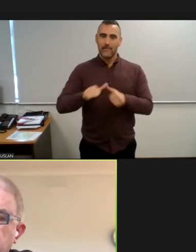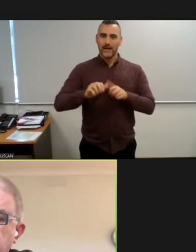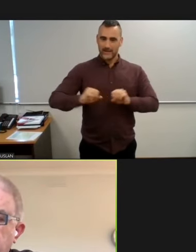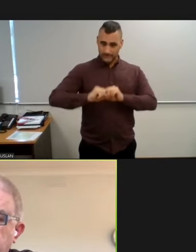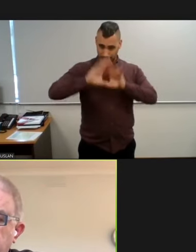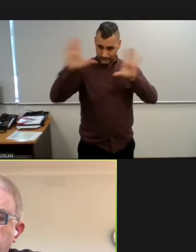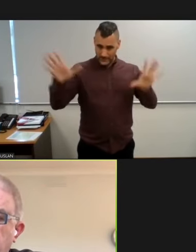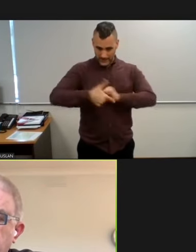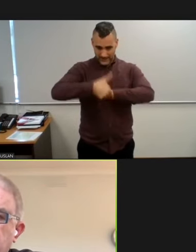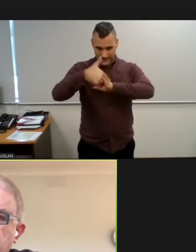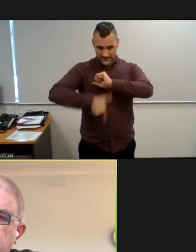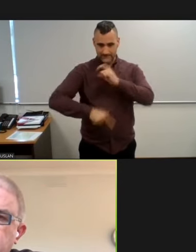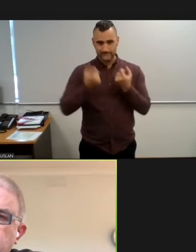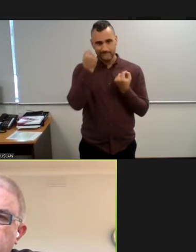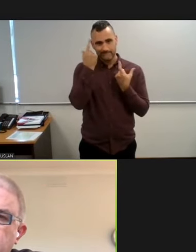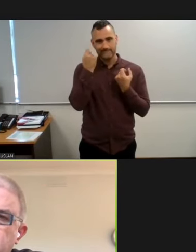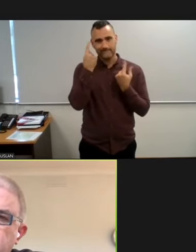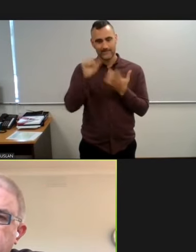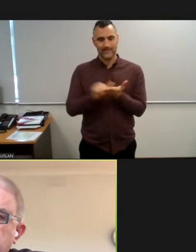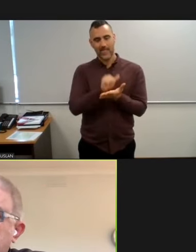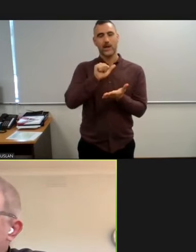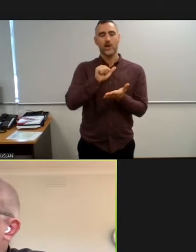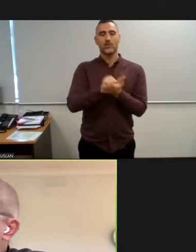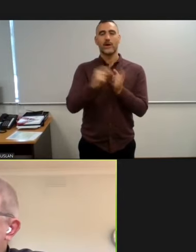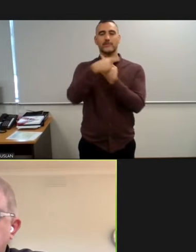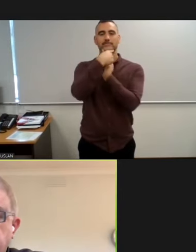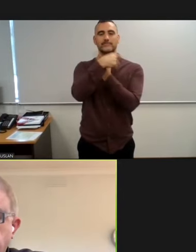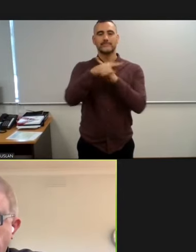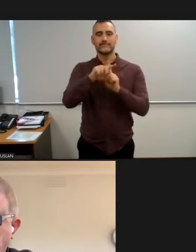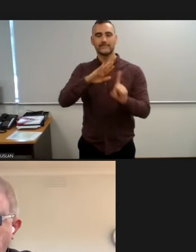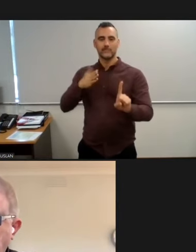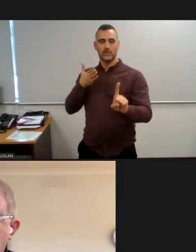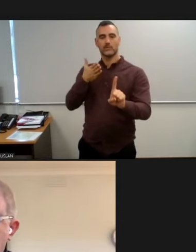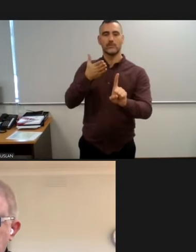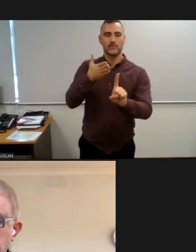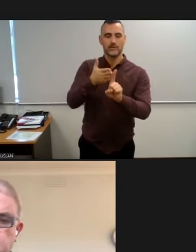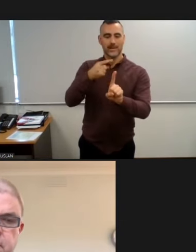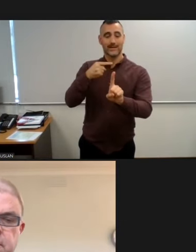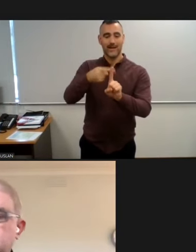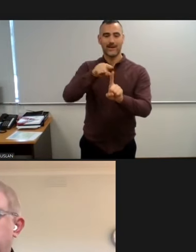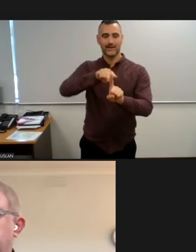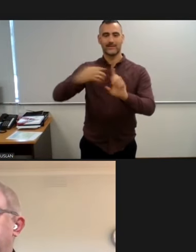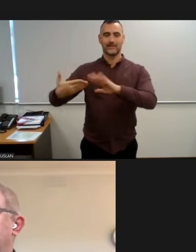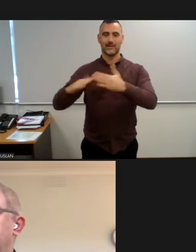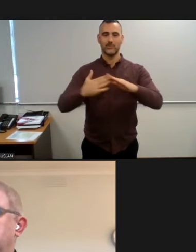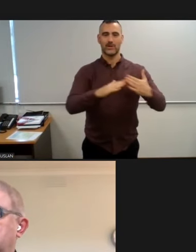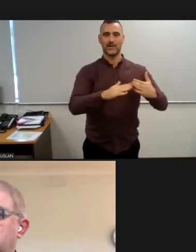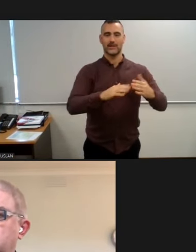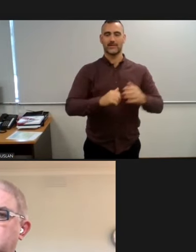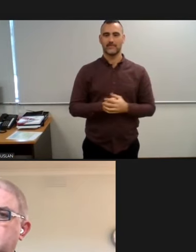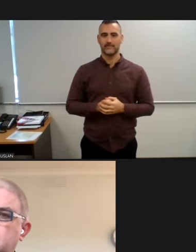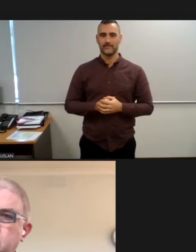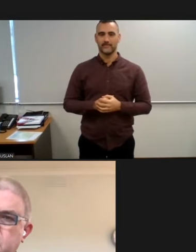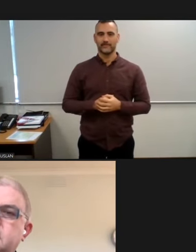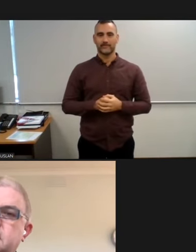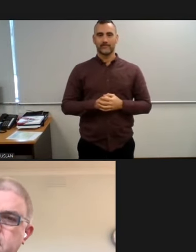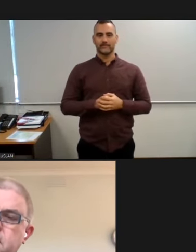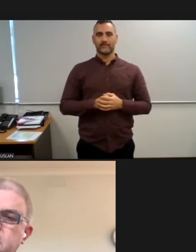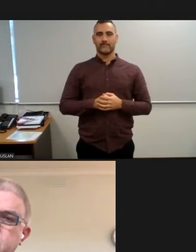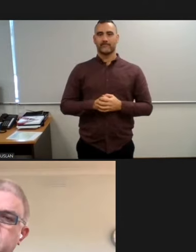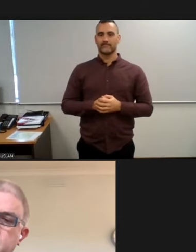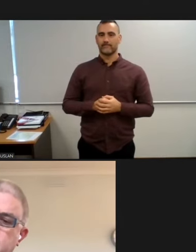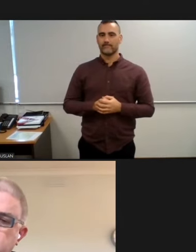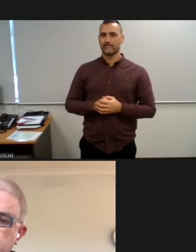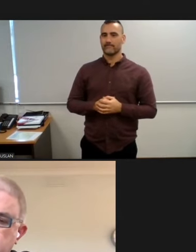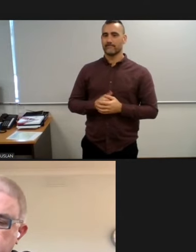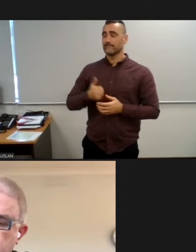through the right messages in the right way to the right groups. Yeah, absolutely. Thank you. It is definitely not a one size fits all, and appreciate